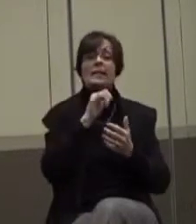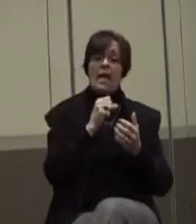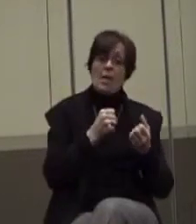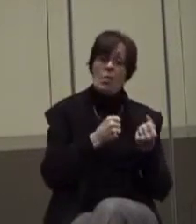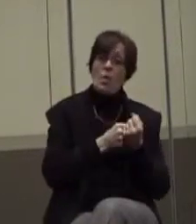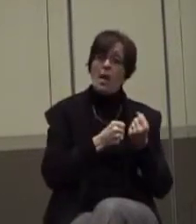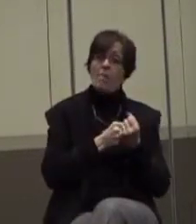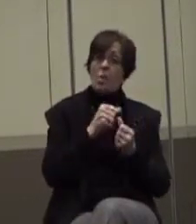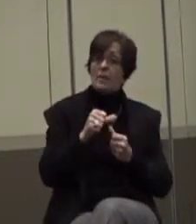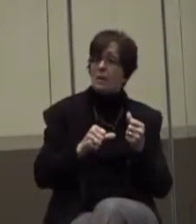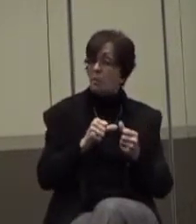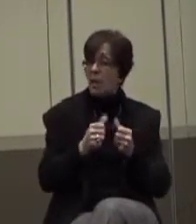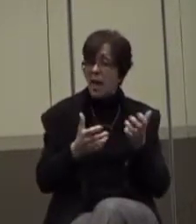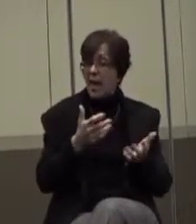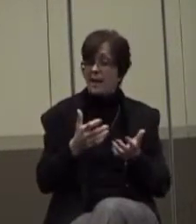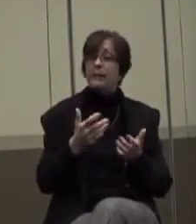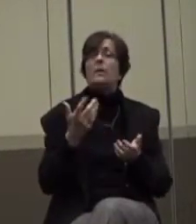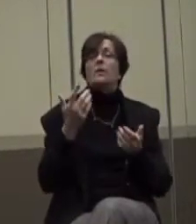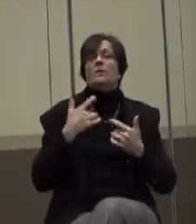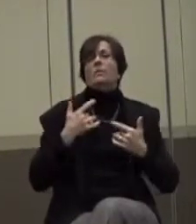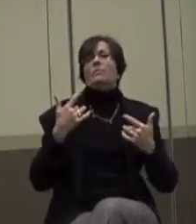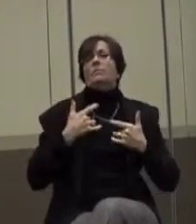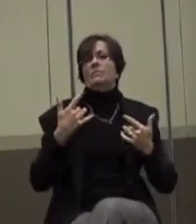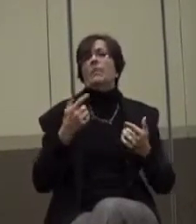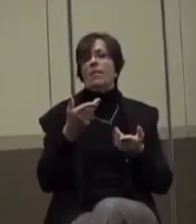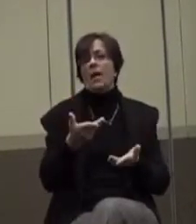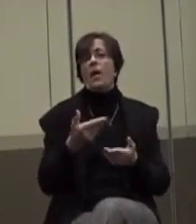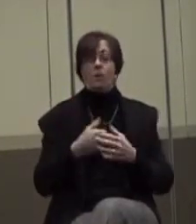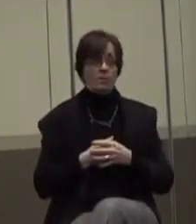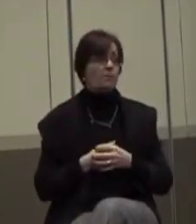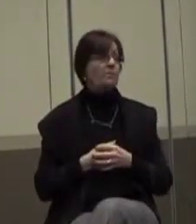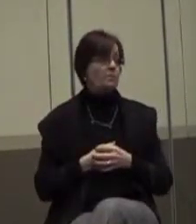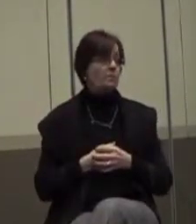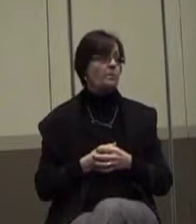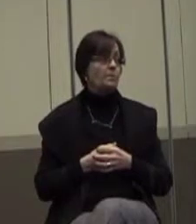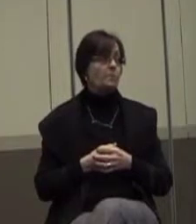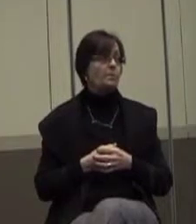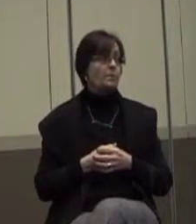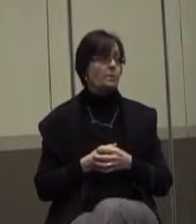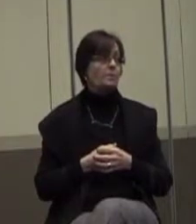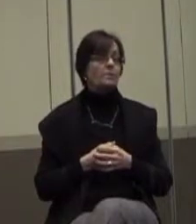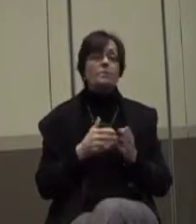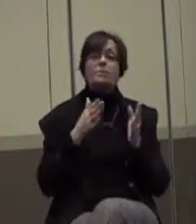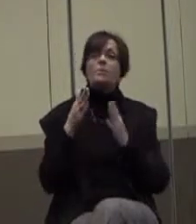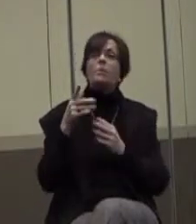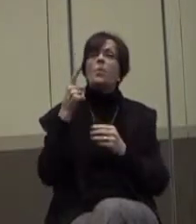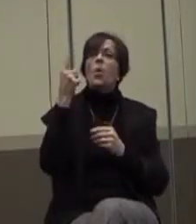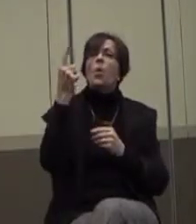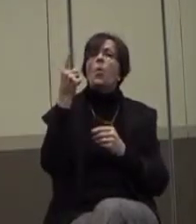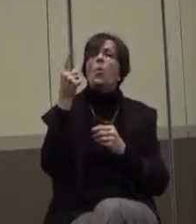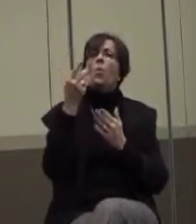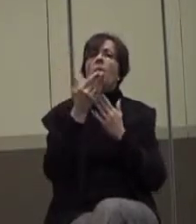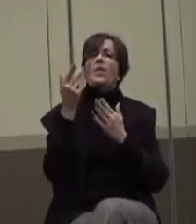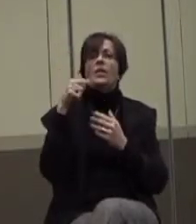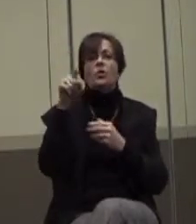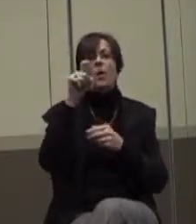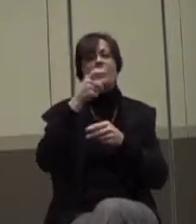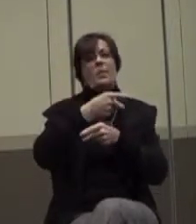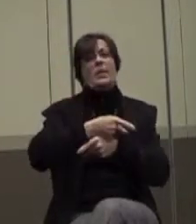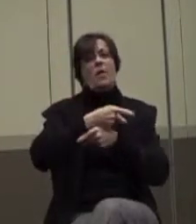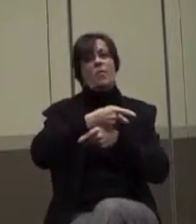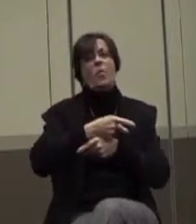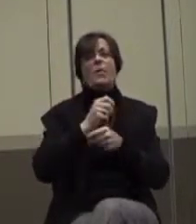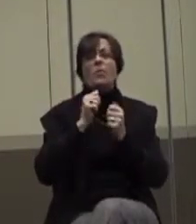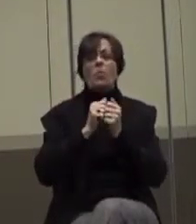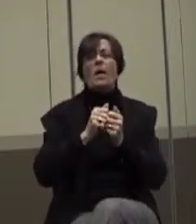place to be? Is it, what's going on there? What's happening there? Okay? Now, one of the things you've got to be careful of when